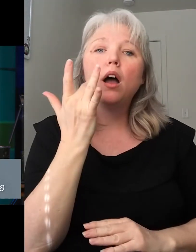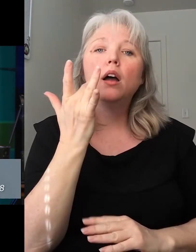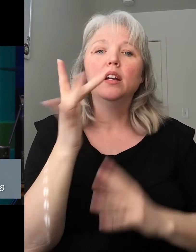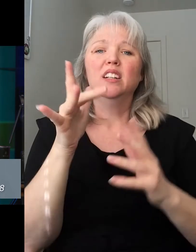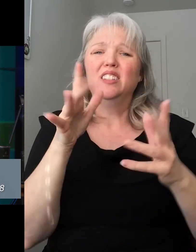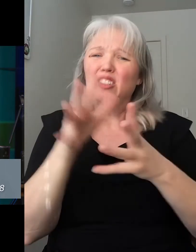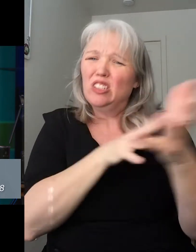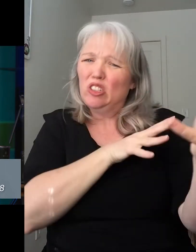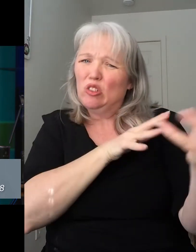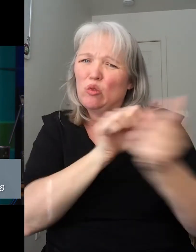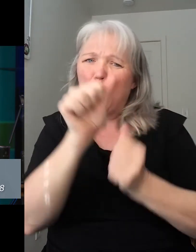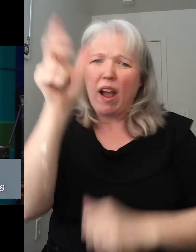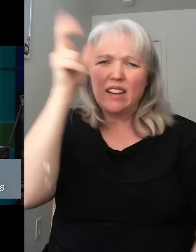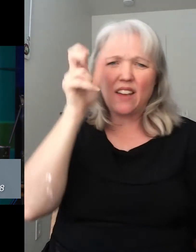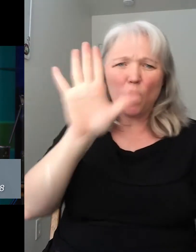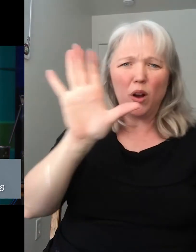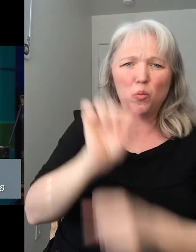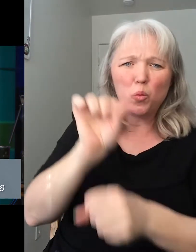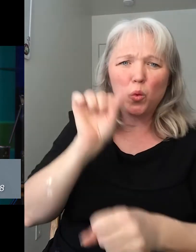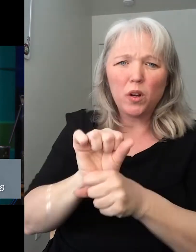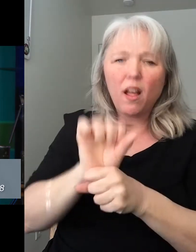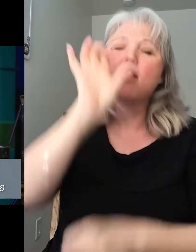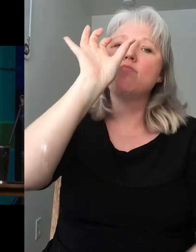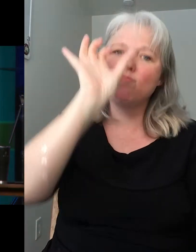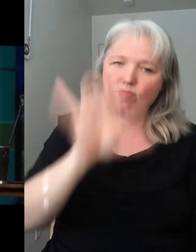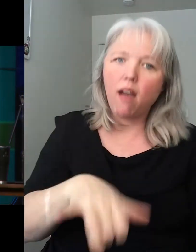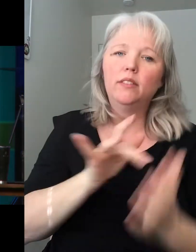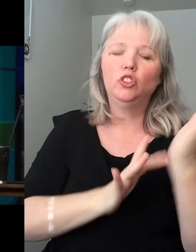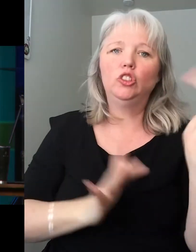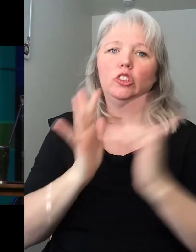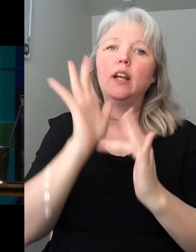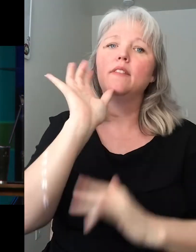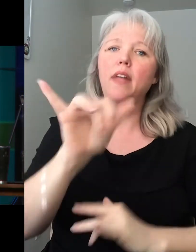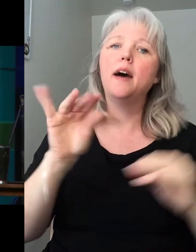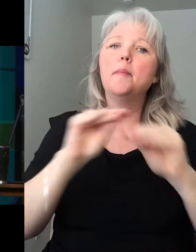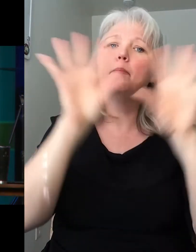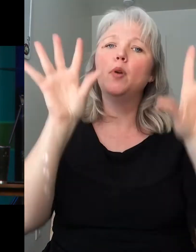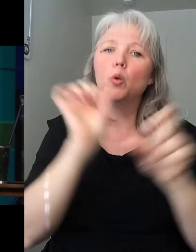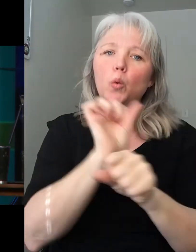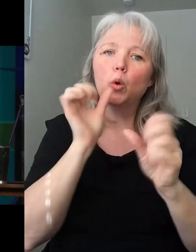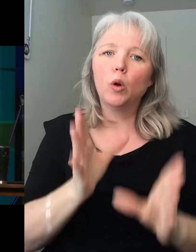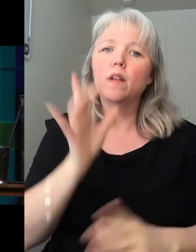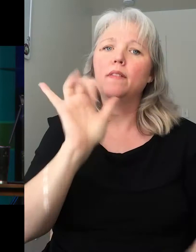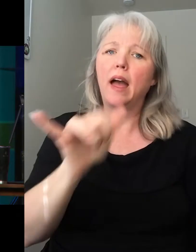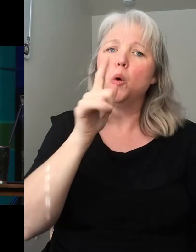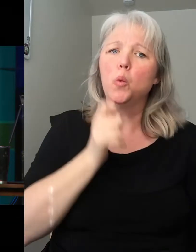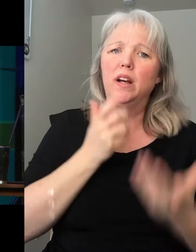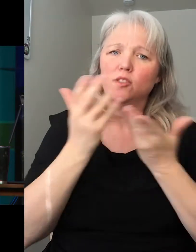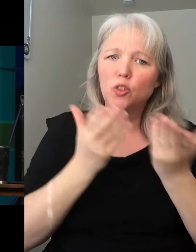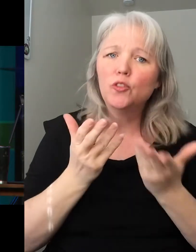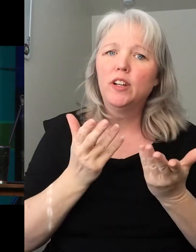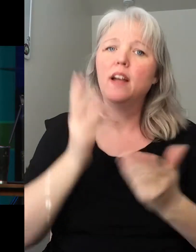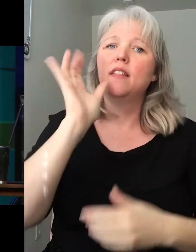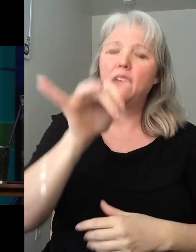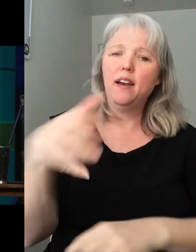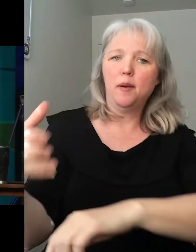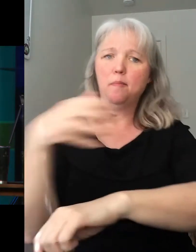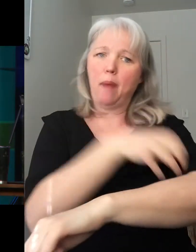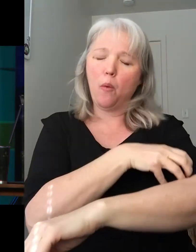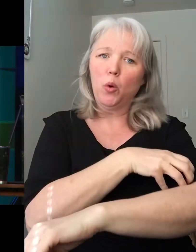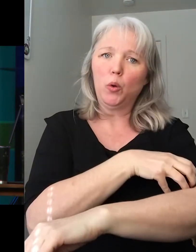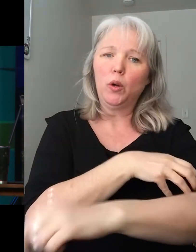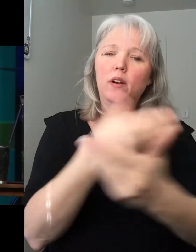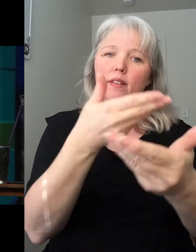the devil." That's our Jesus. That's the miracle worker. That's the one I serve. That's the power that